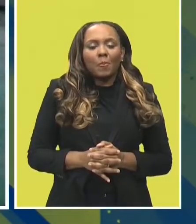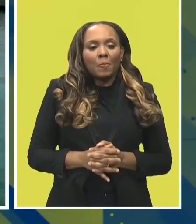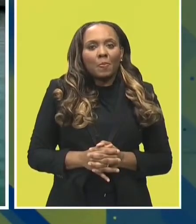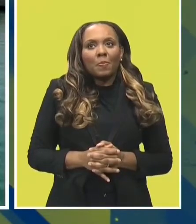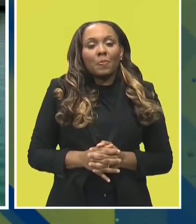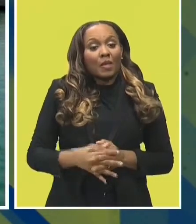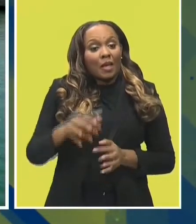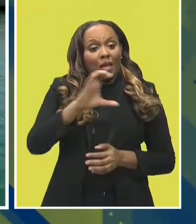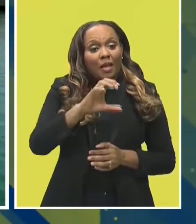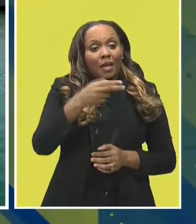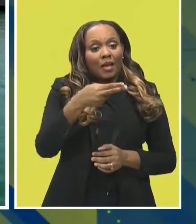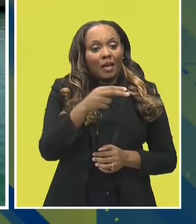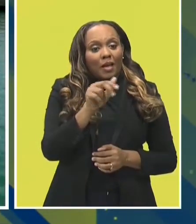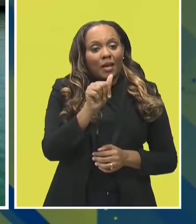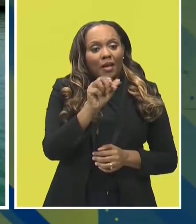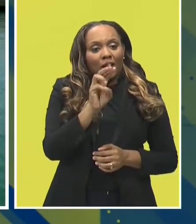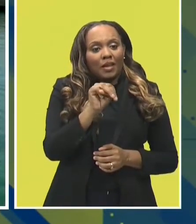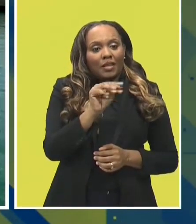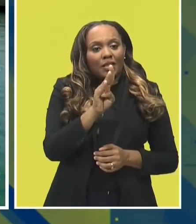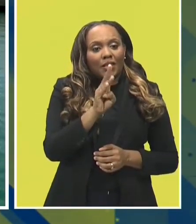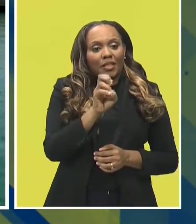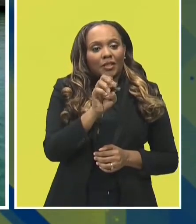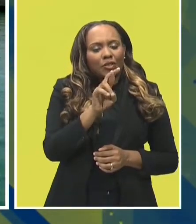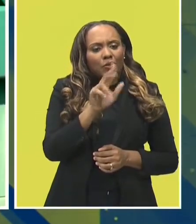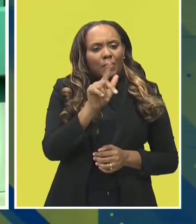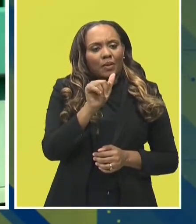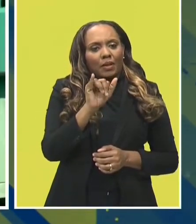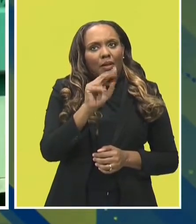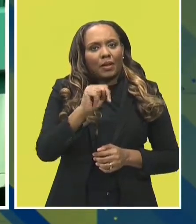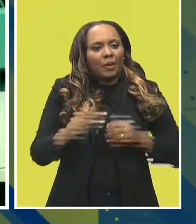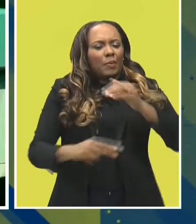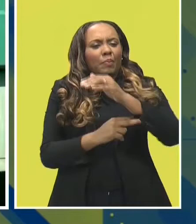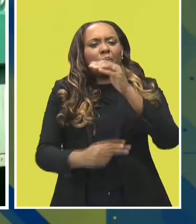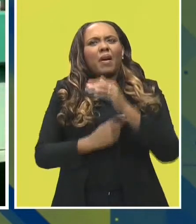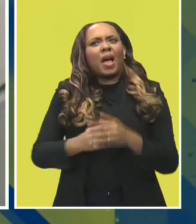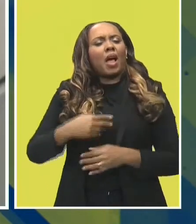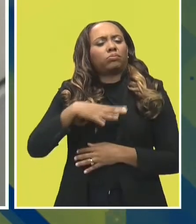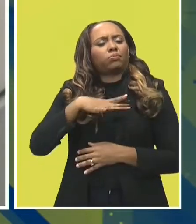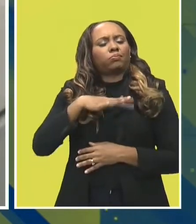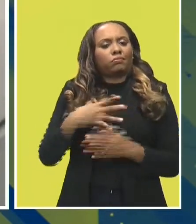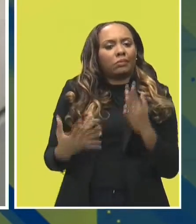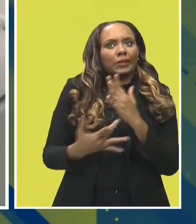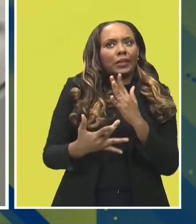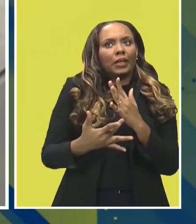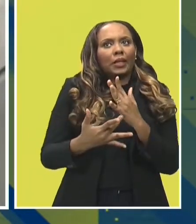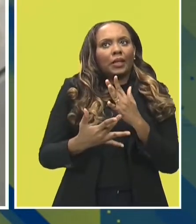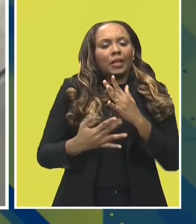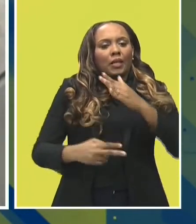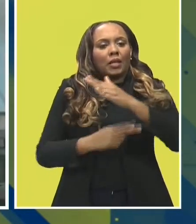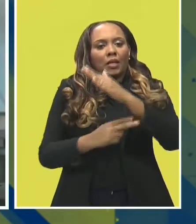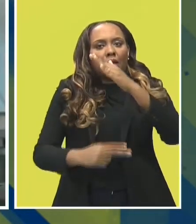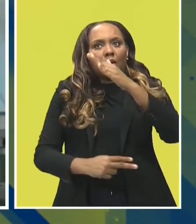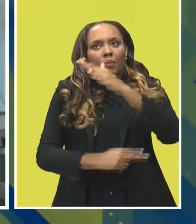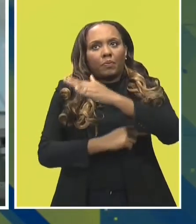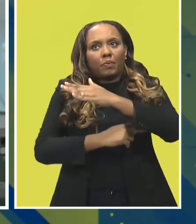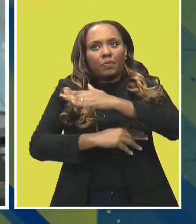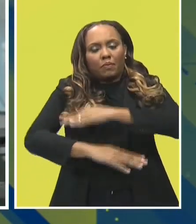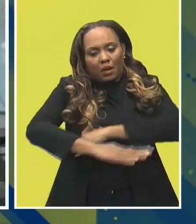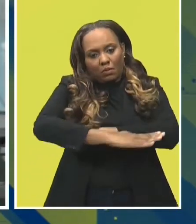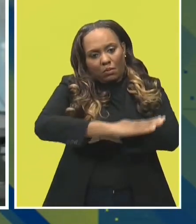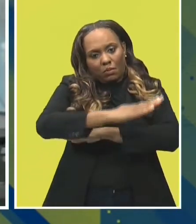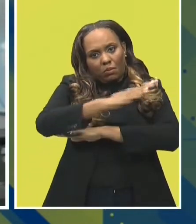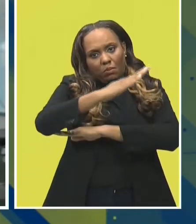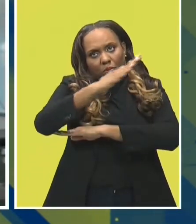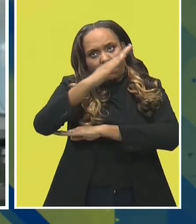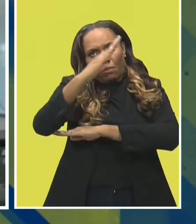Now, the Chamberlain Bridge we know today is a modern piece of technology, state-of-the-art. It's a lifting bridge which allows vessels to go